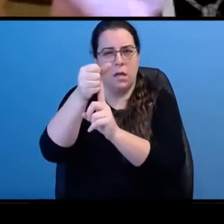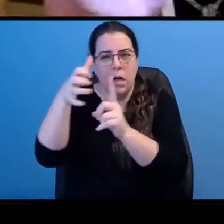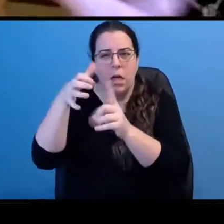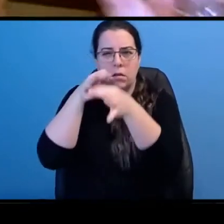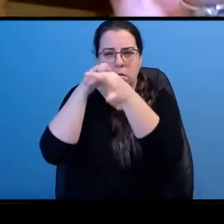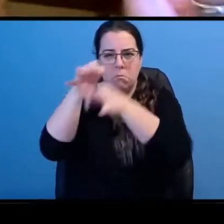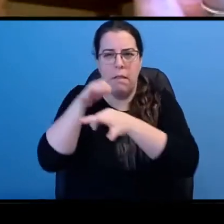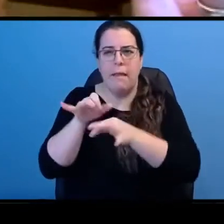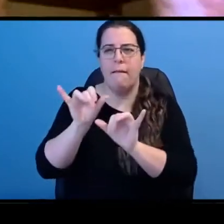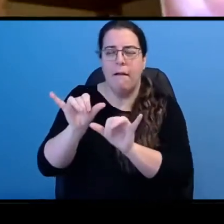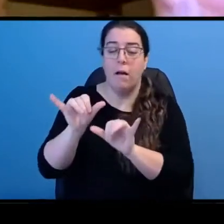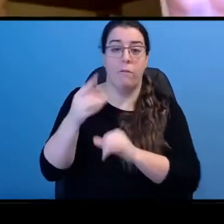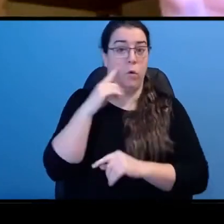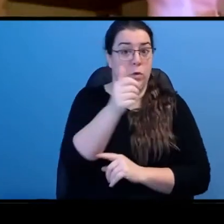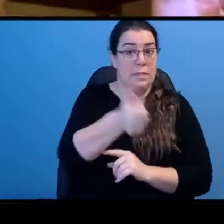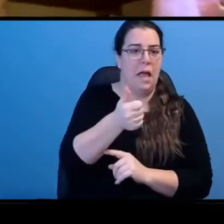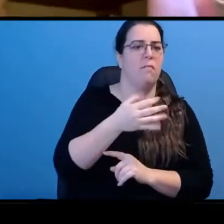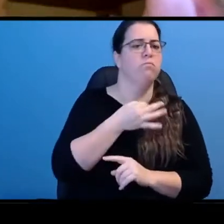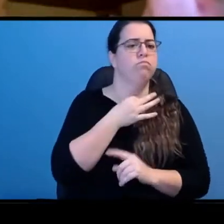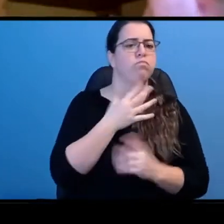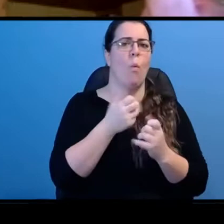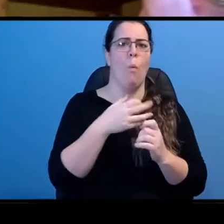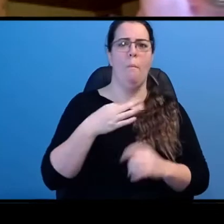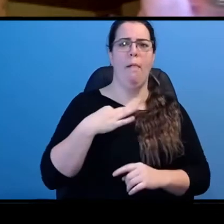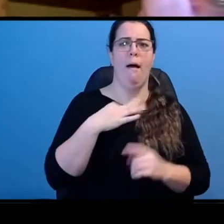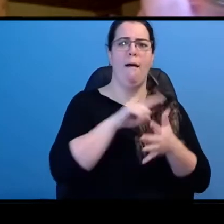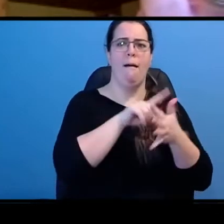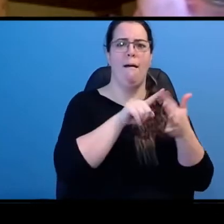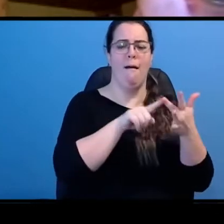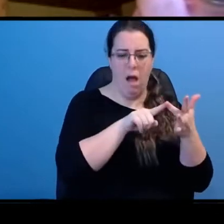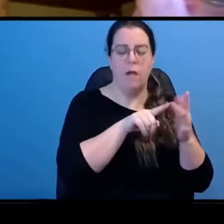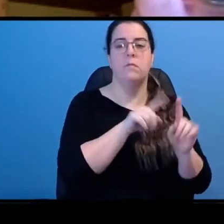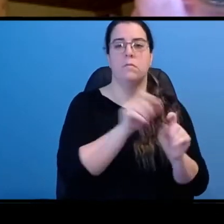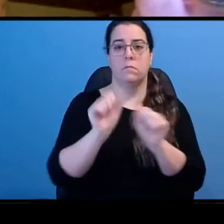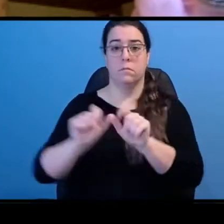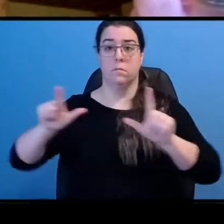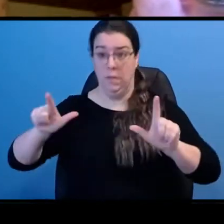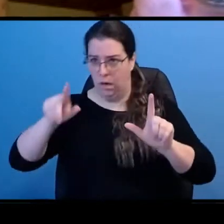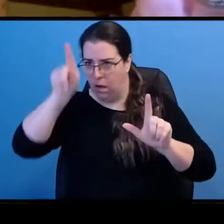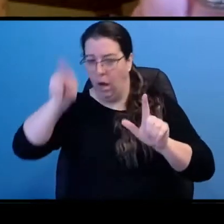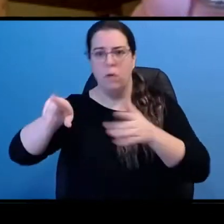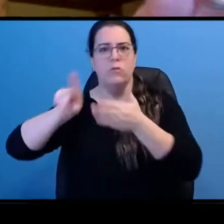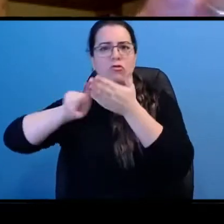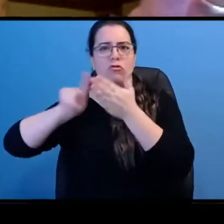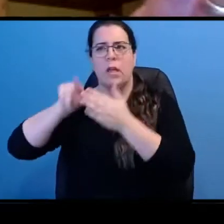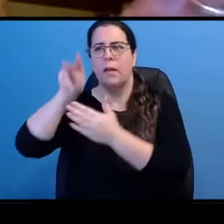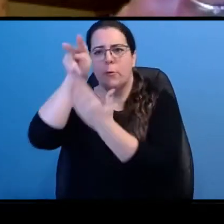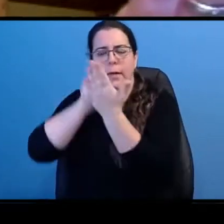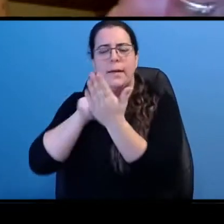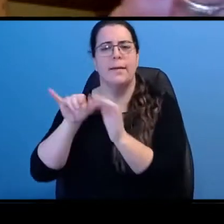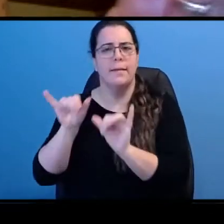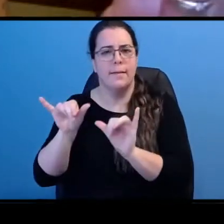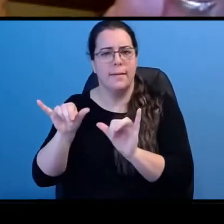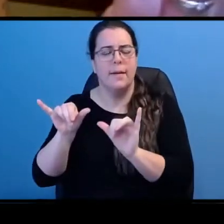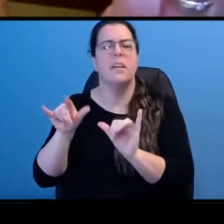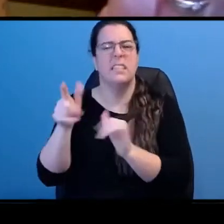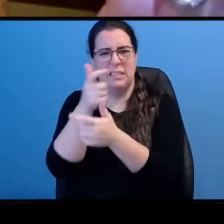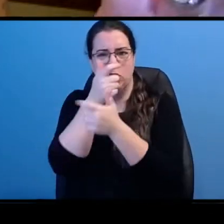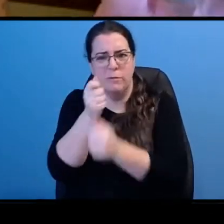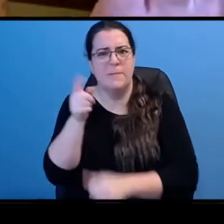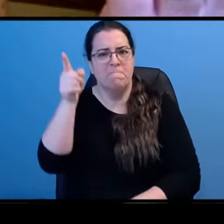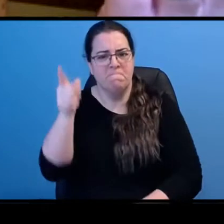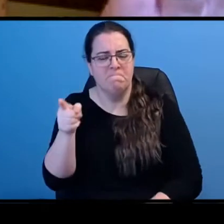do. But the other thing that's important to note, especially when we're talking with people who may have